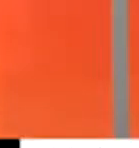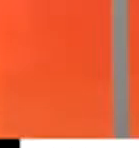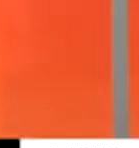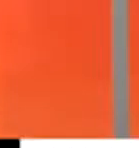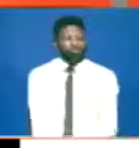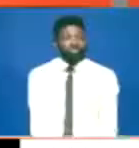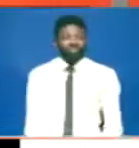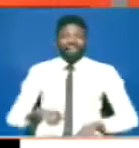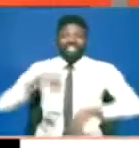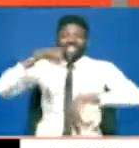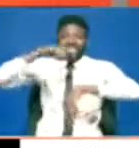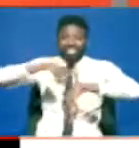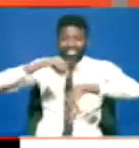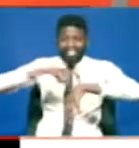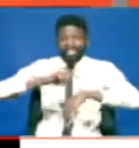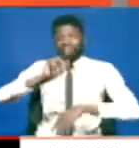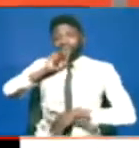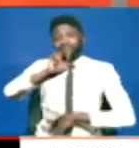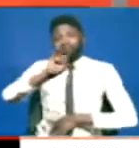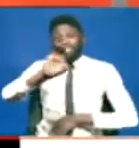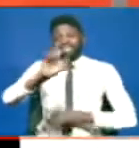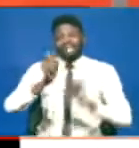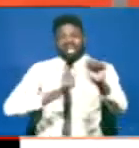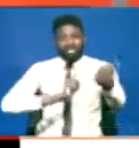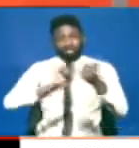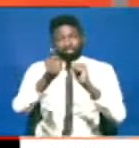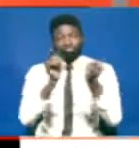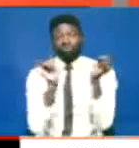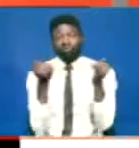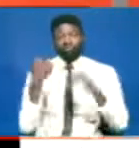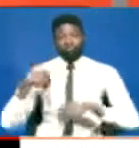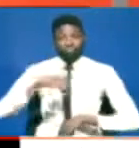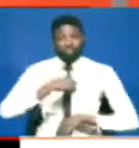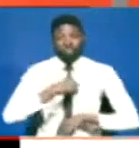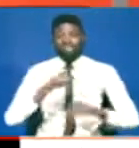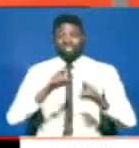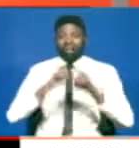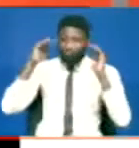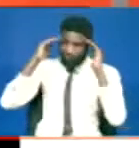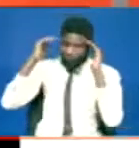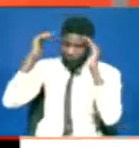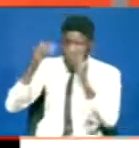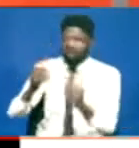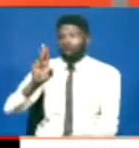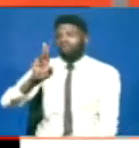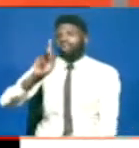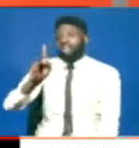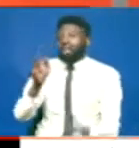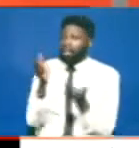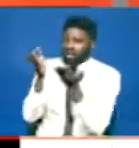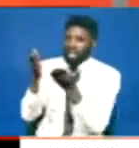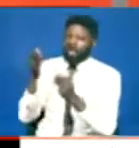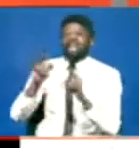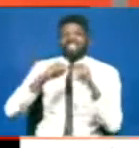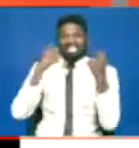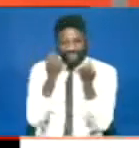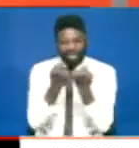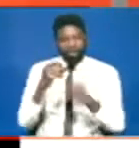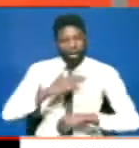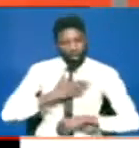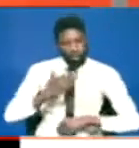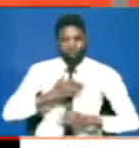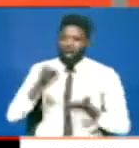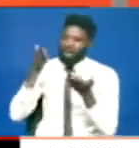Time for Channel One Sports News, and we cross all the way to Birmingham in the United Kingdom. We have Able Team on the ground covering